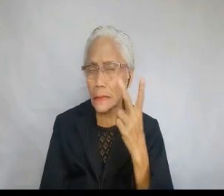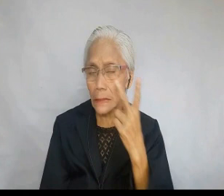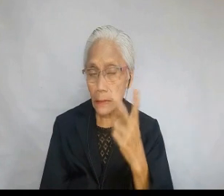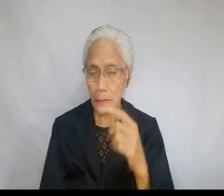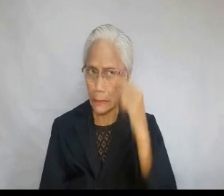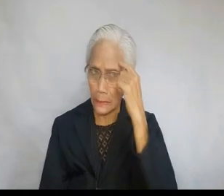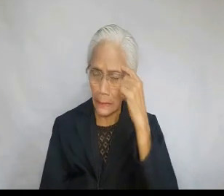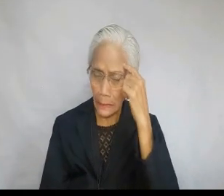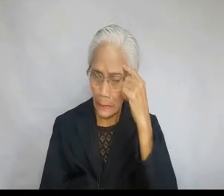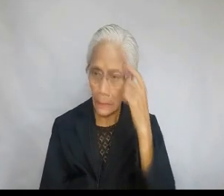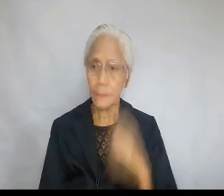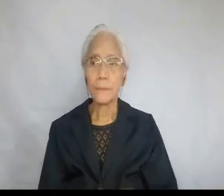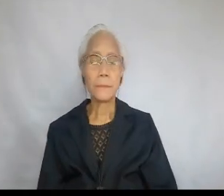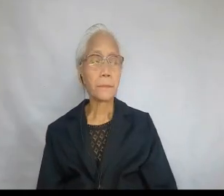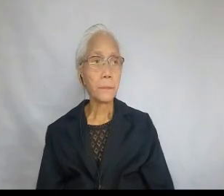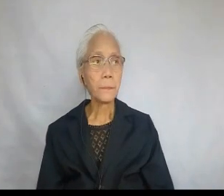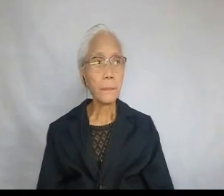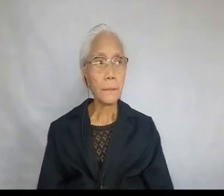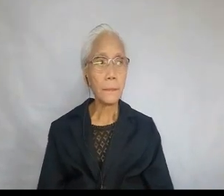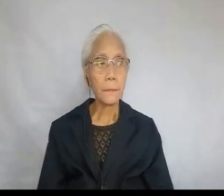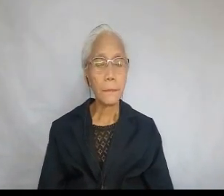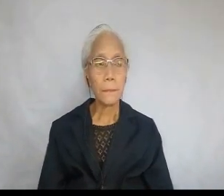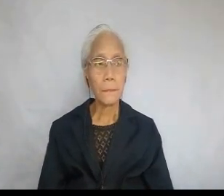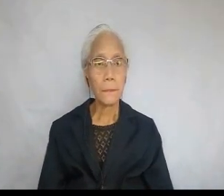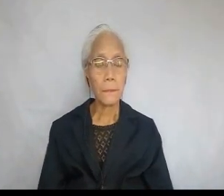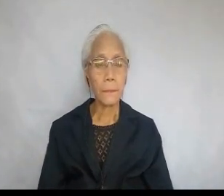Let us give this some kingly thought.